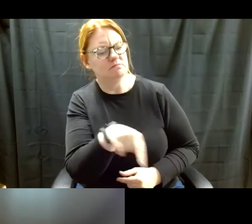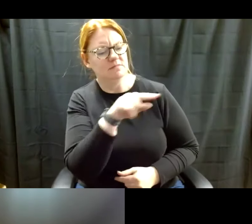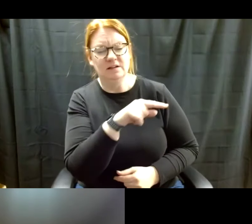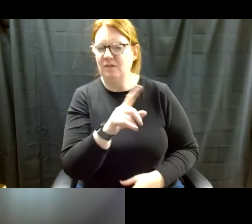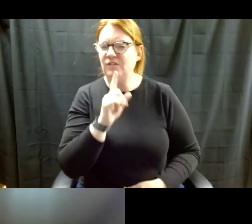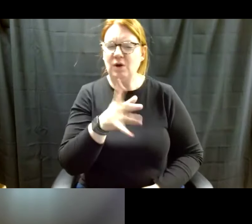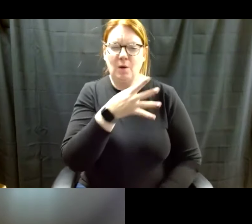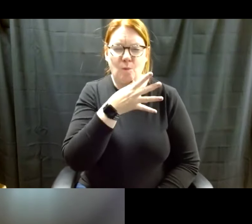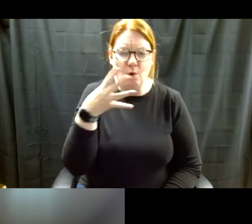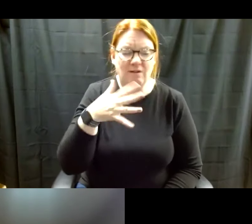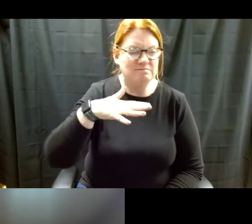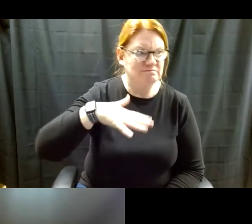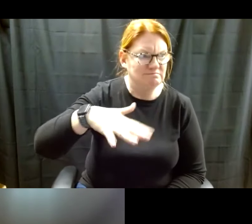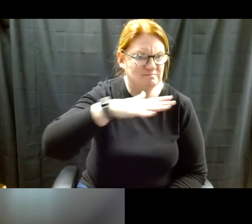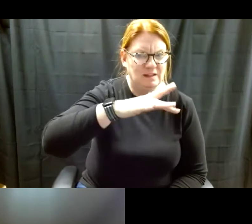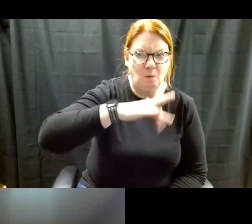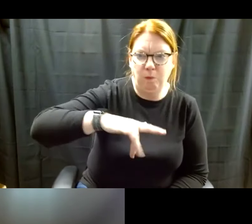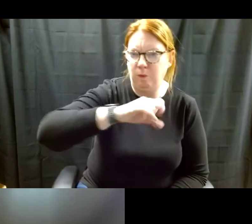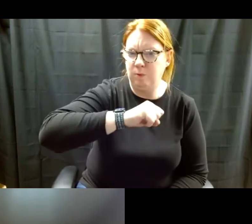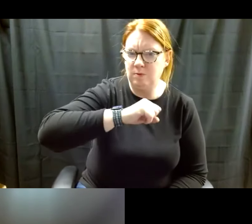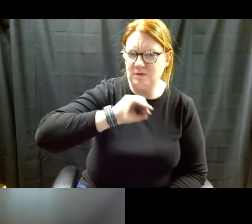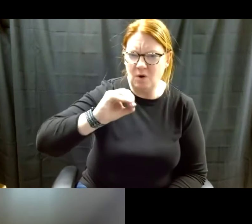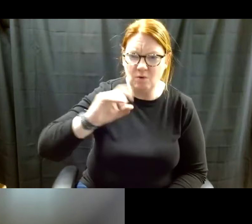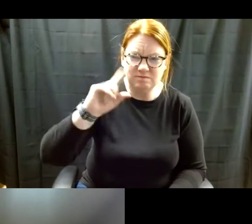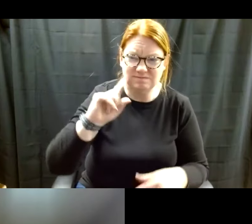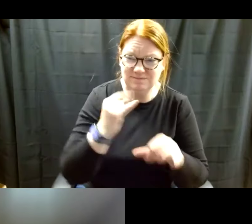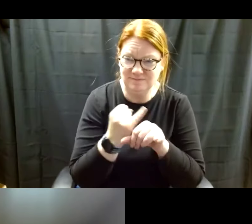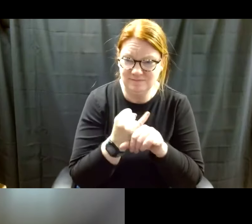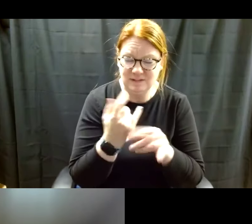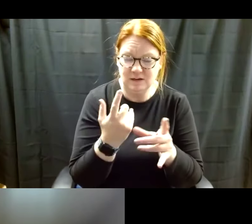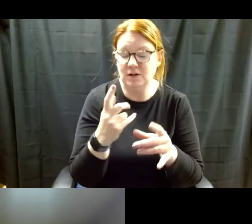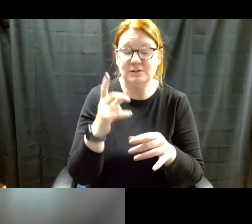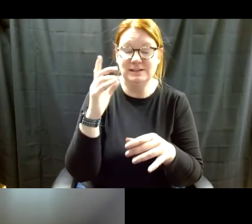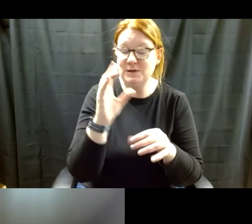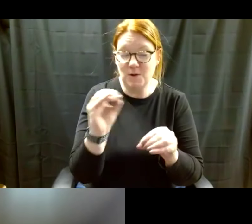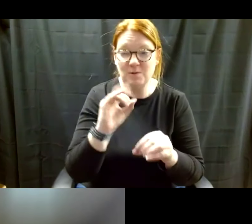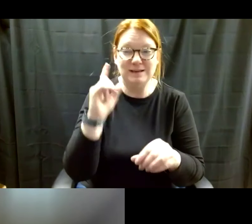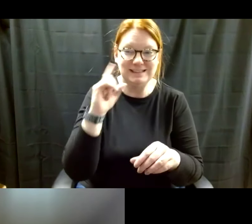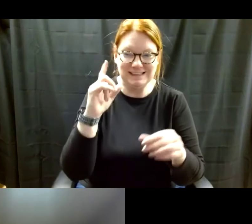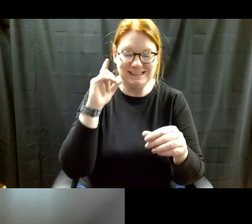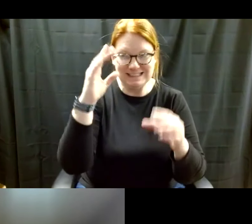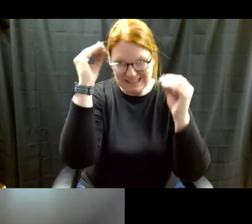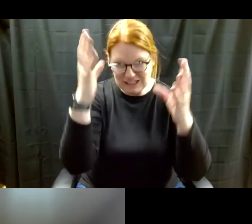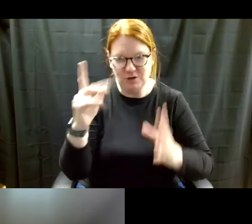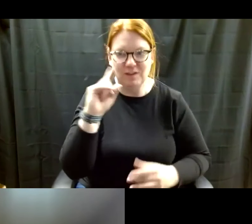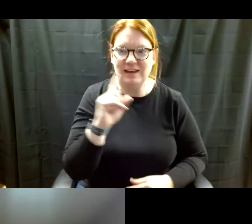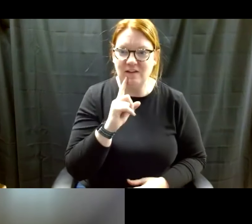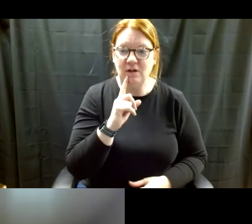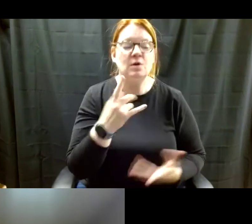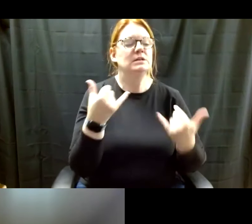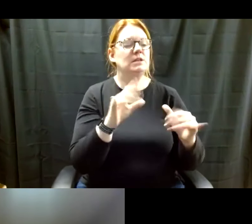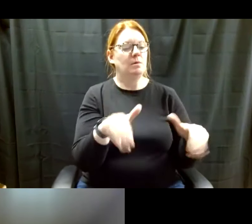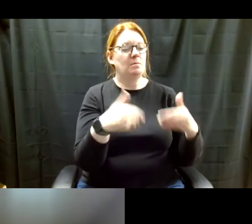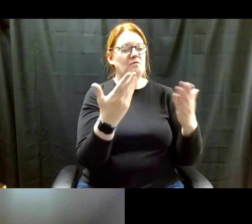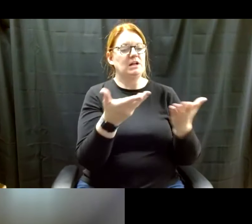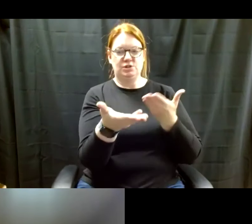areas that do not have teachers of the deaf, and we will continue to provide services to those schools and those teams. We